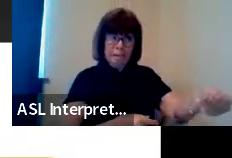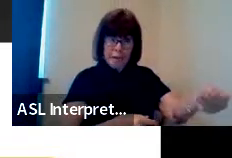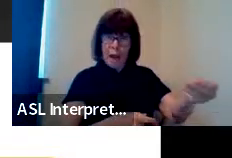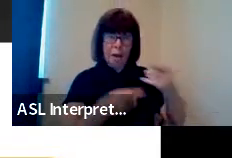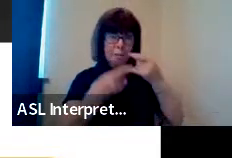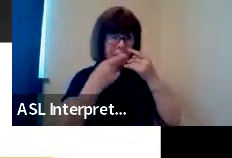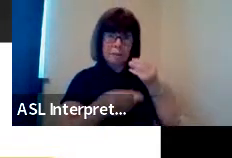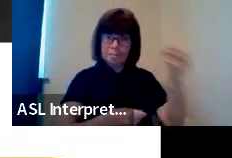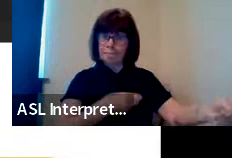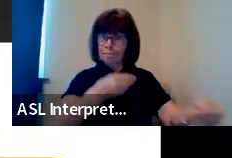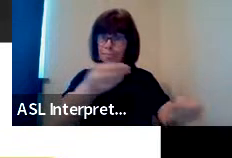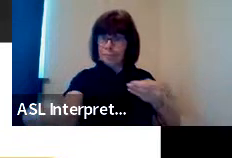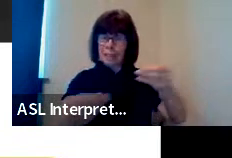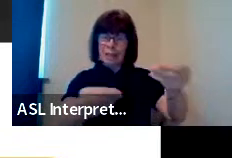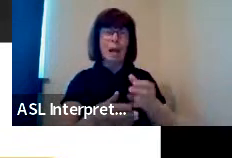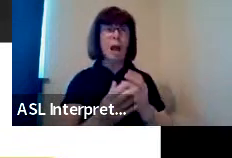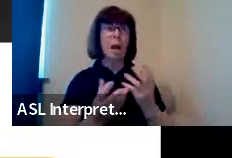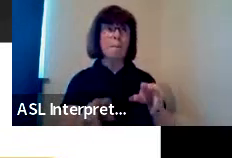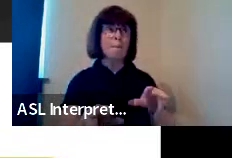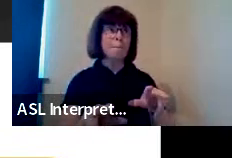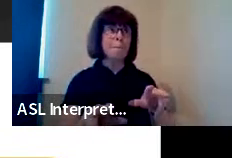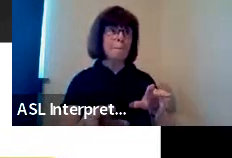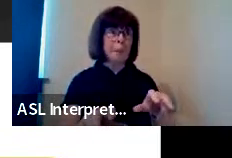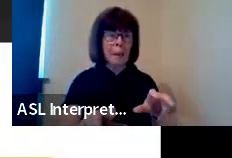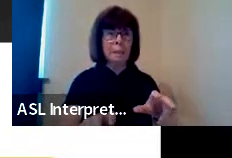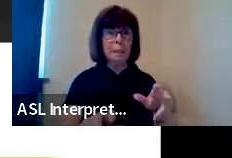literally, begging people to,